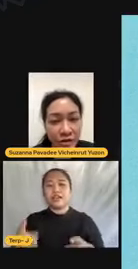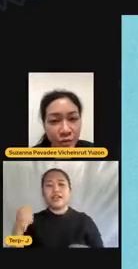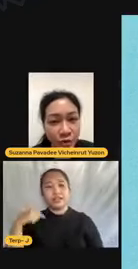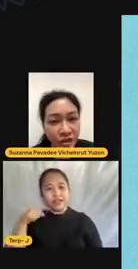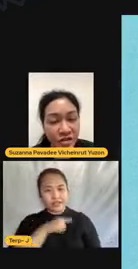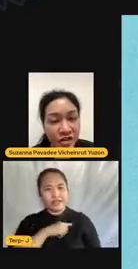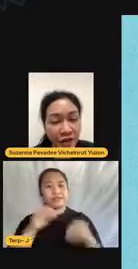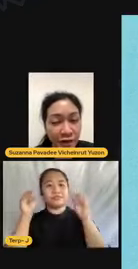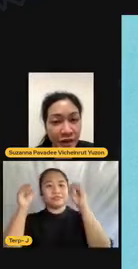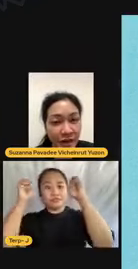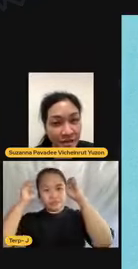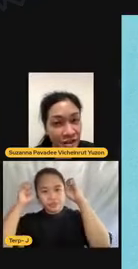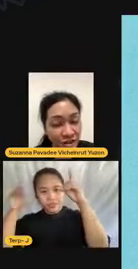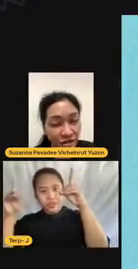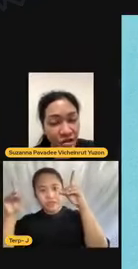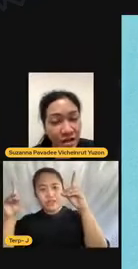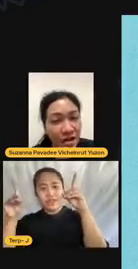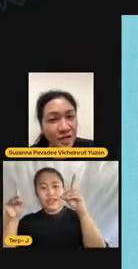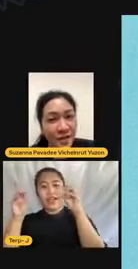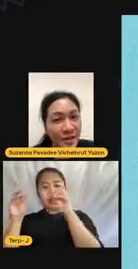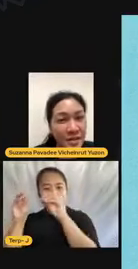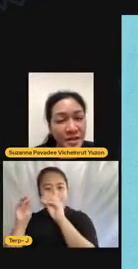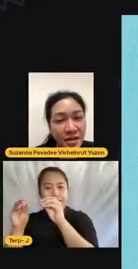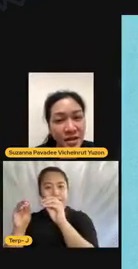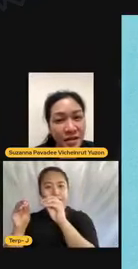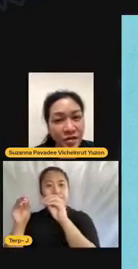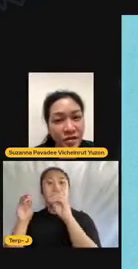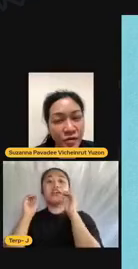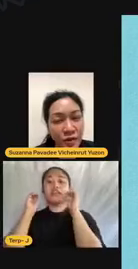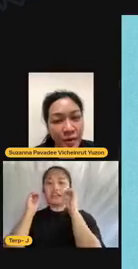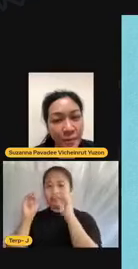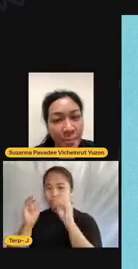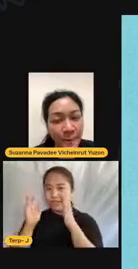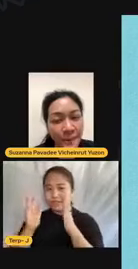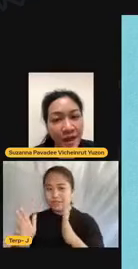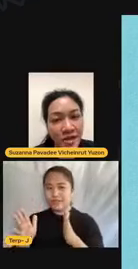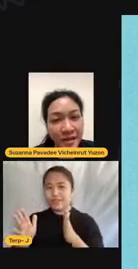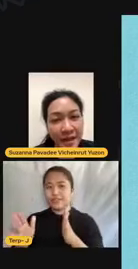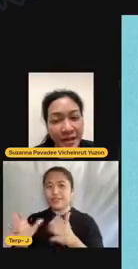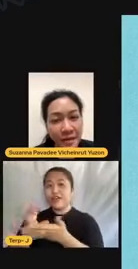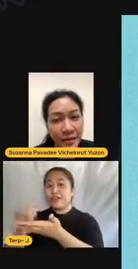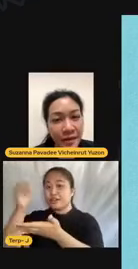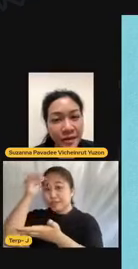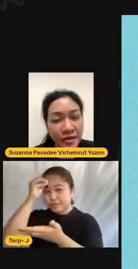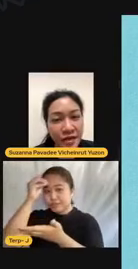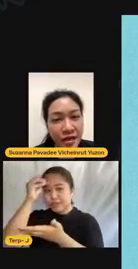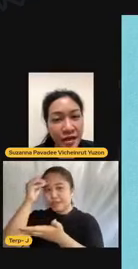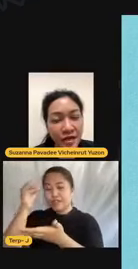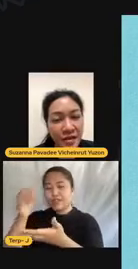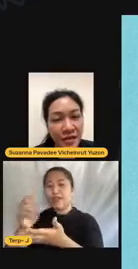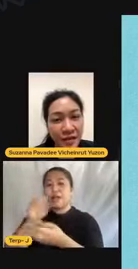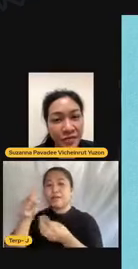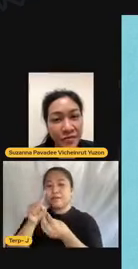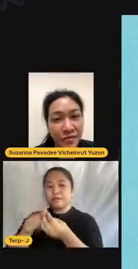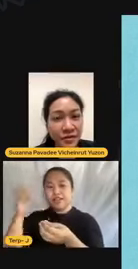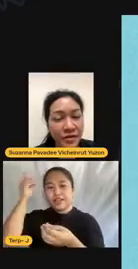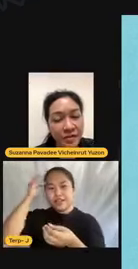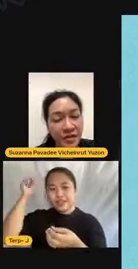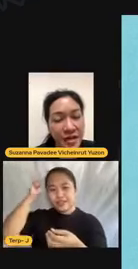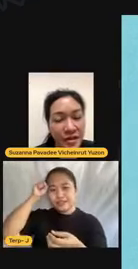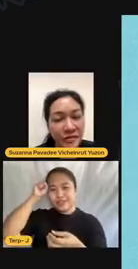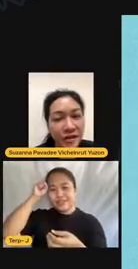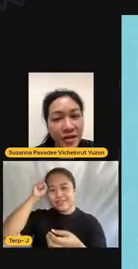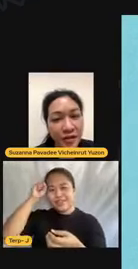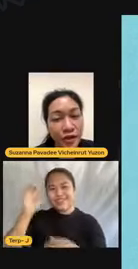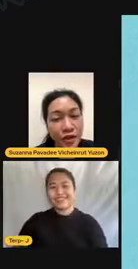Down syndrome more, because they're general ed teachers. So I need to also educate them about, you know, because they love, you